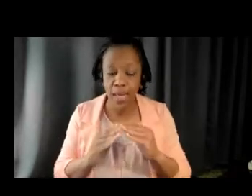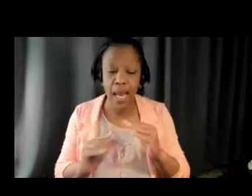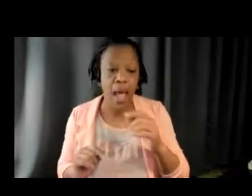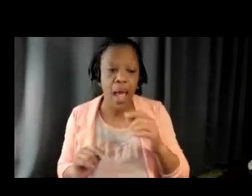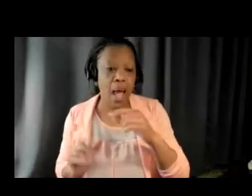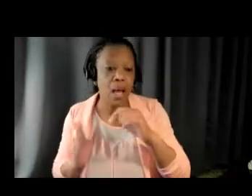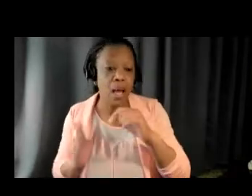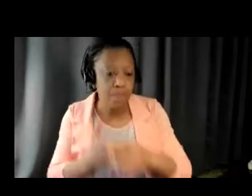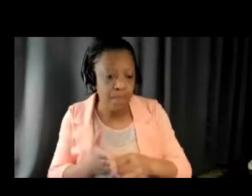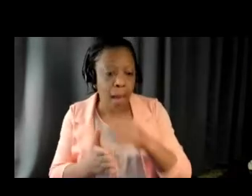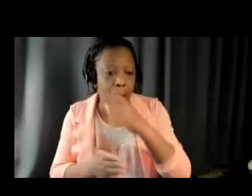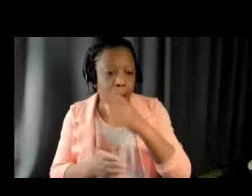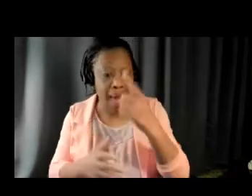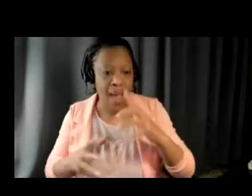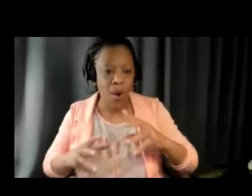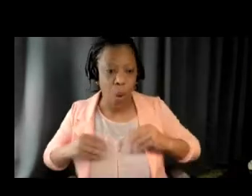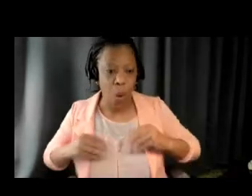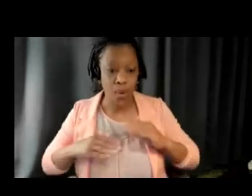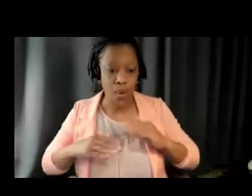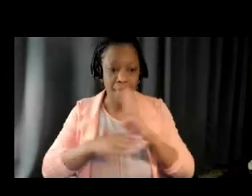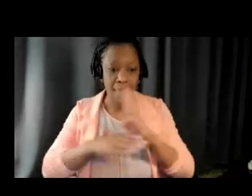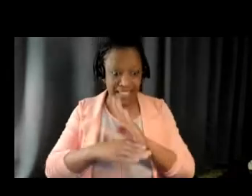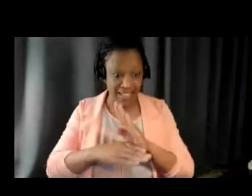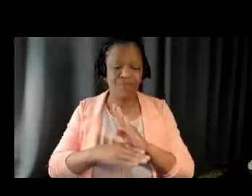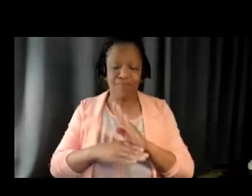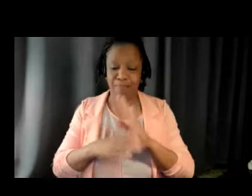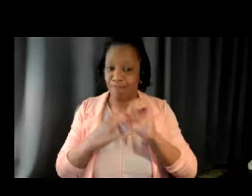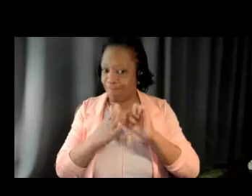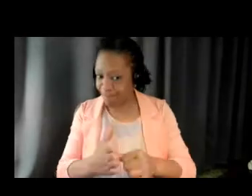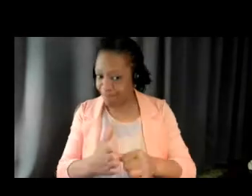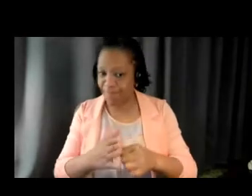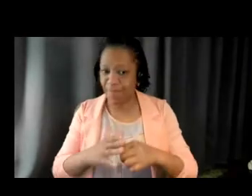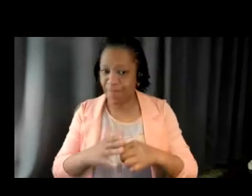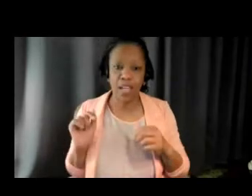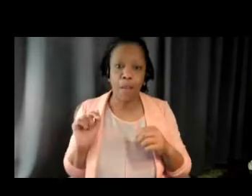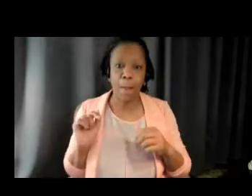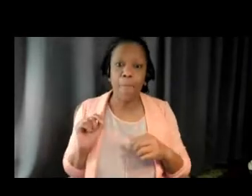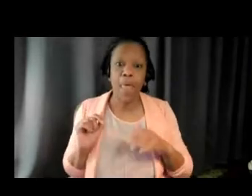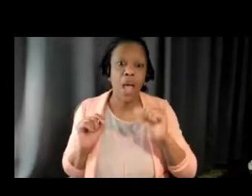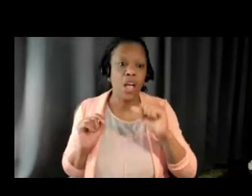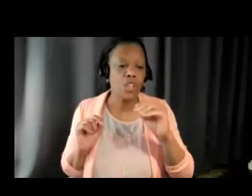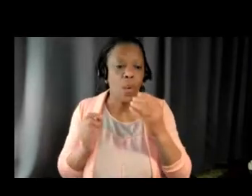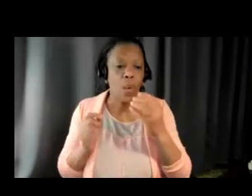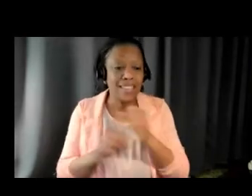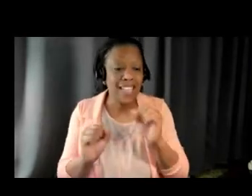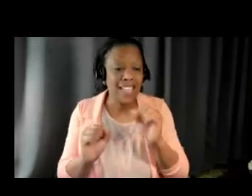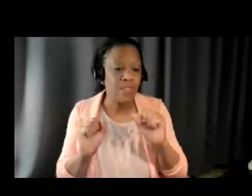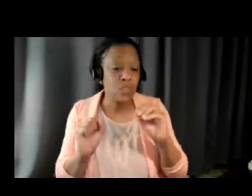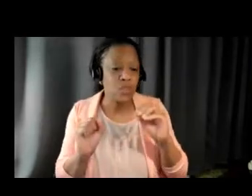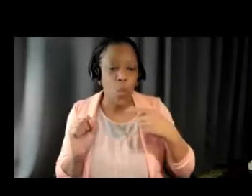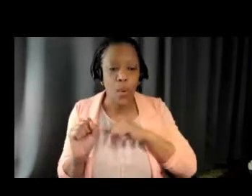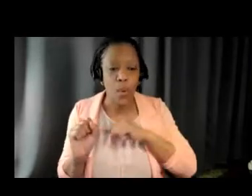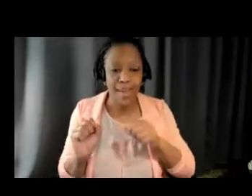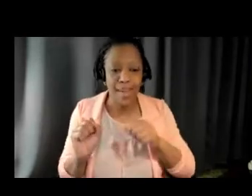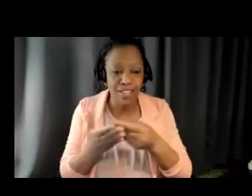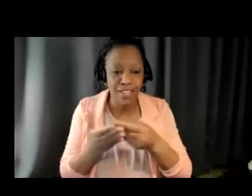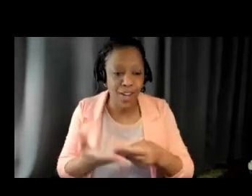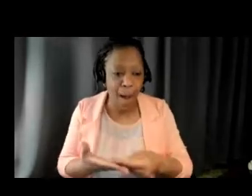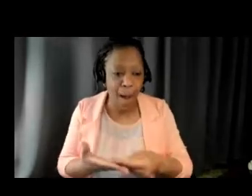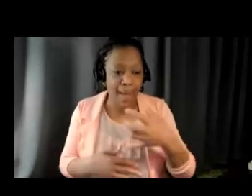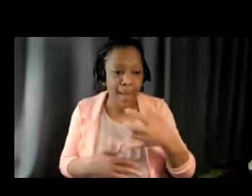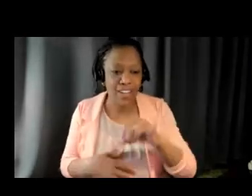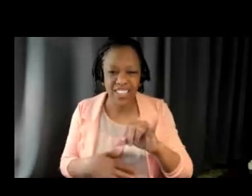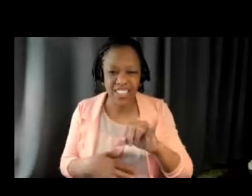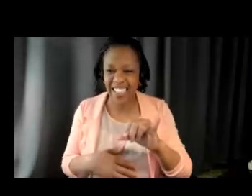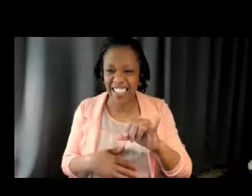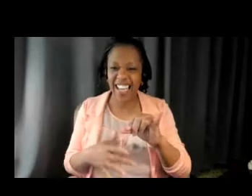the business. community. Thank you, Nicholas. No Yes. problem. Thank you. It's safe so we can shop. Yes. And they still filling it